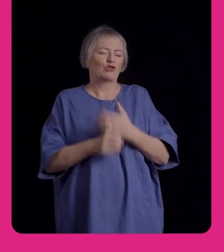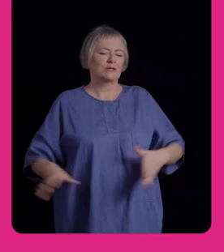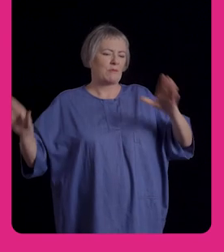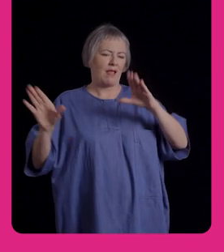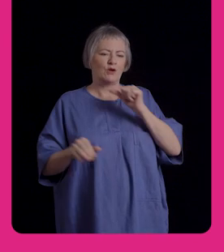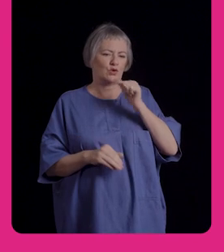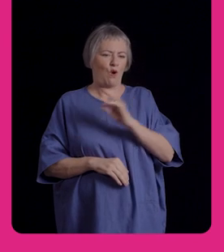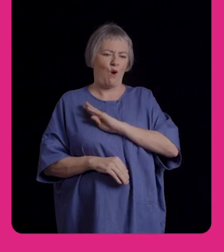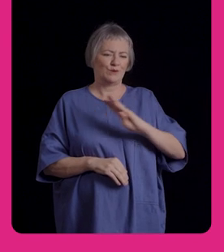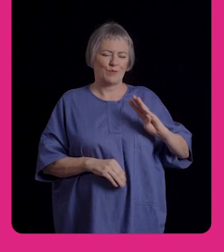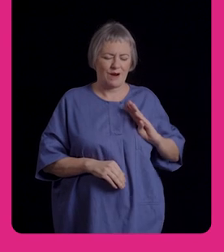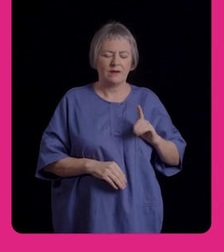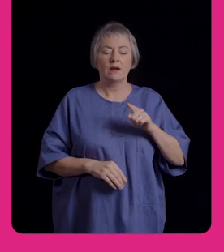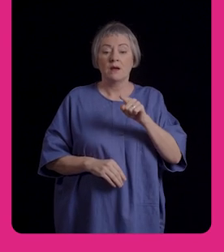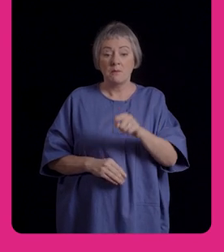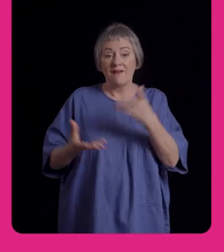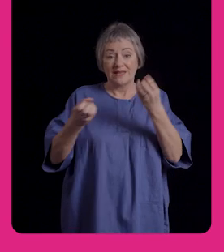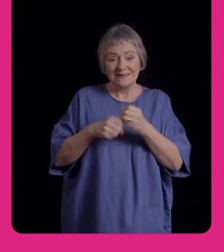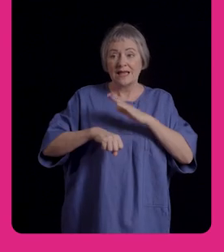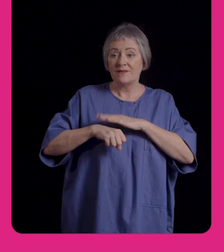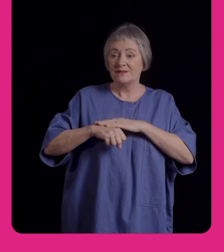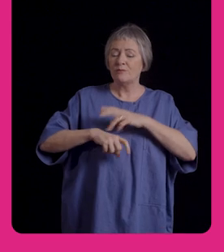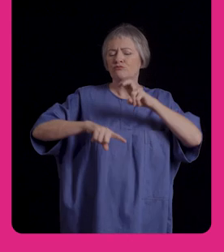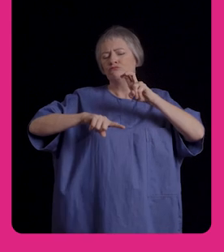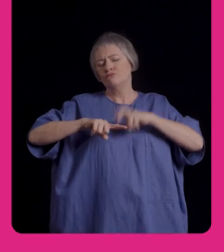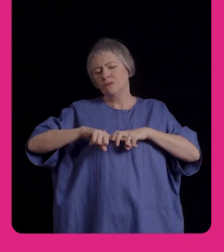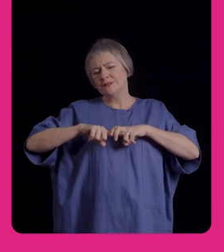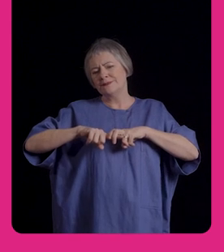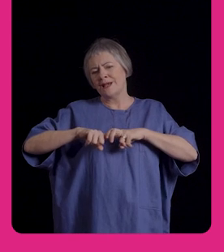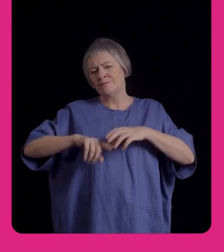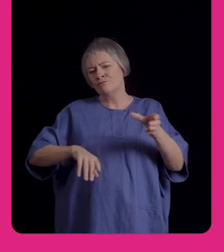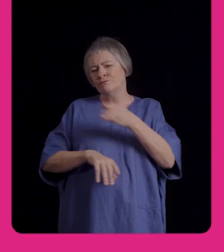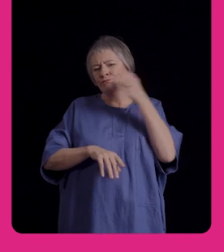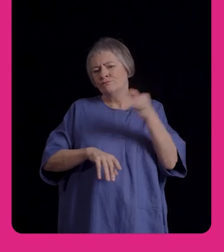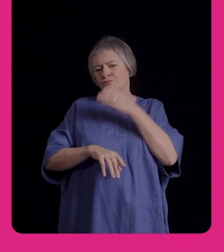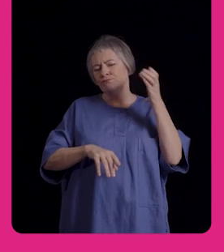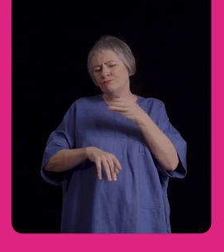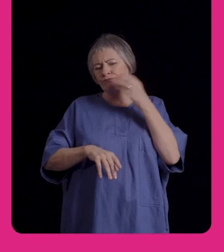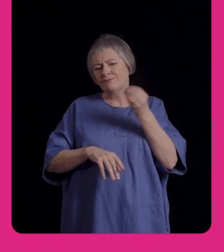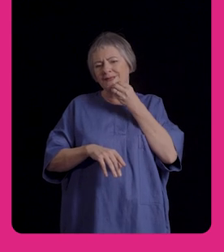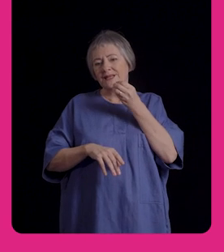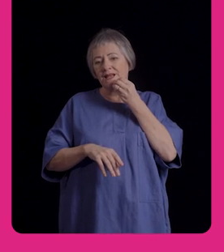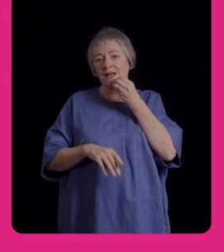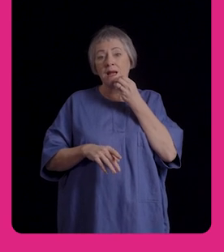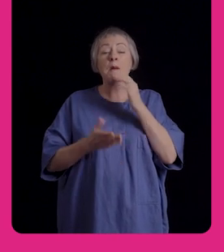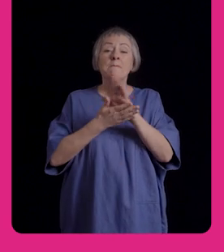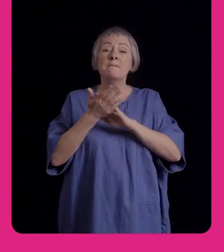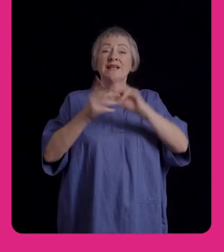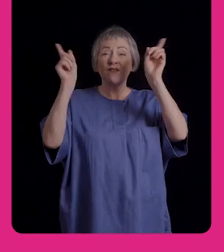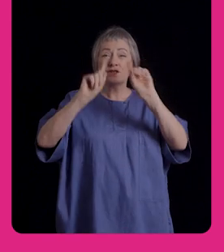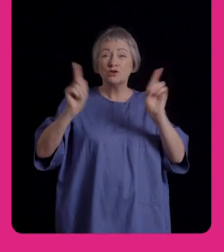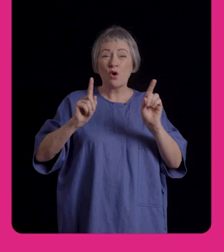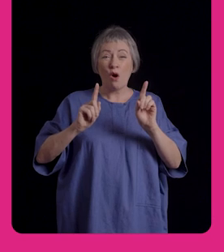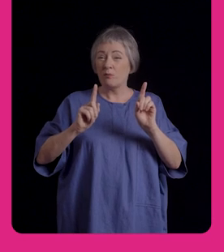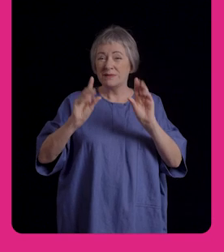Okay. Obviously, now that if they're taking the time out to sit and eat and drink, then the worst of the storm must be past. And there's